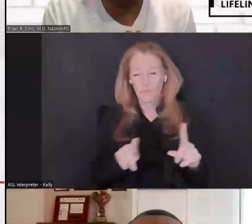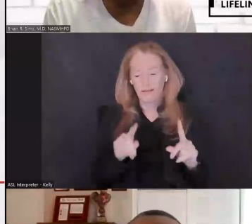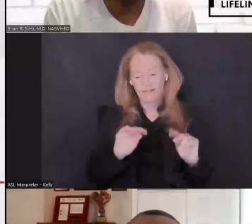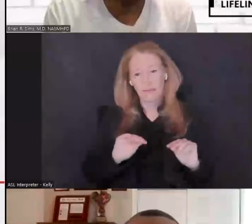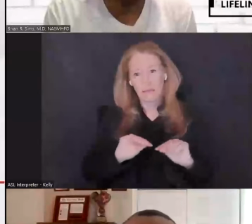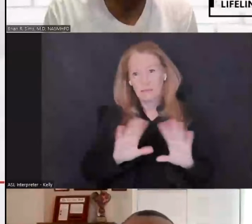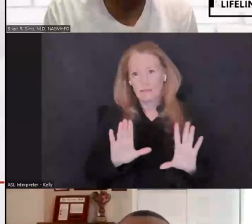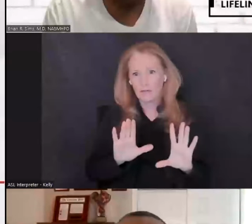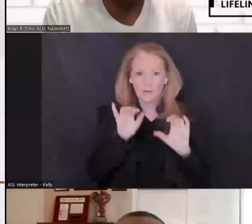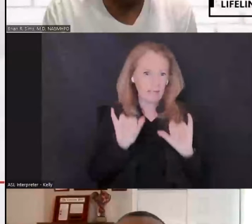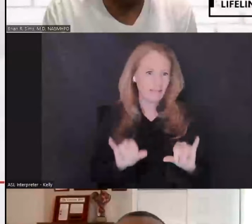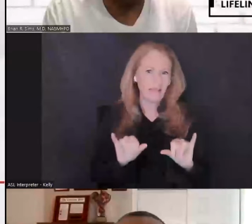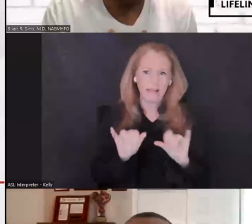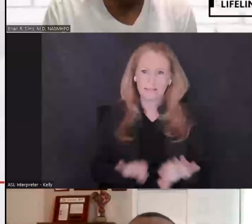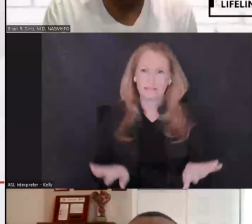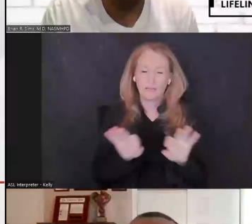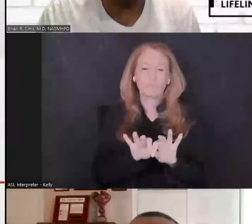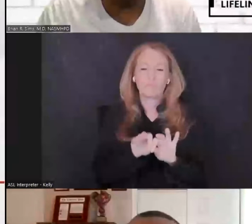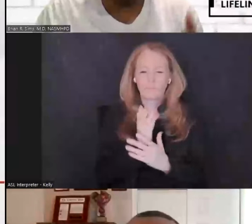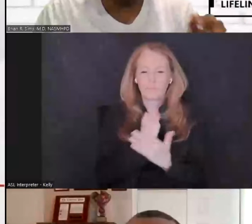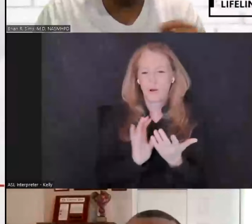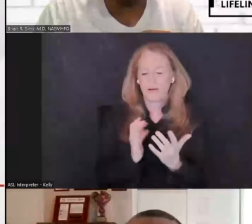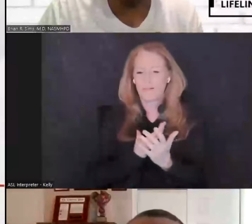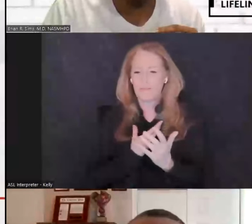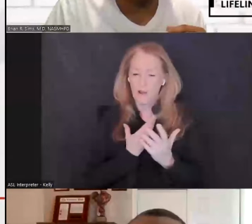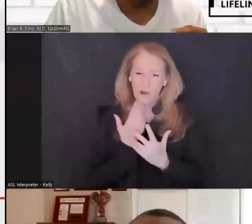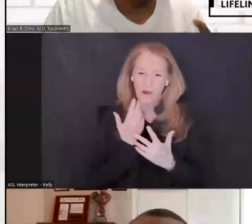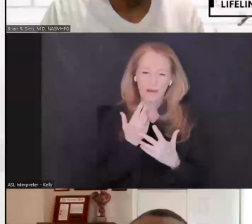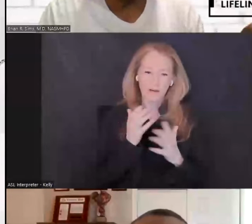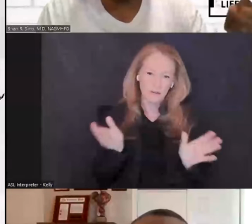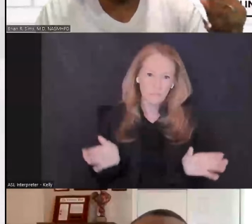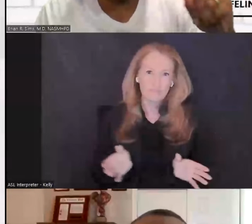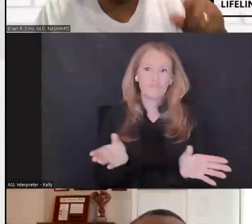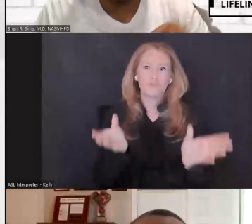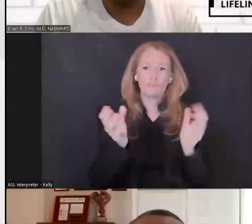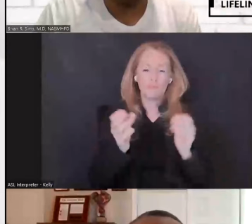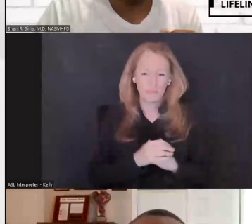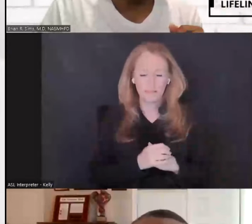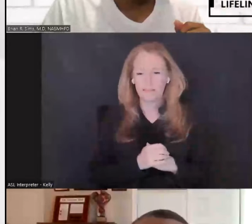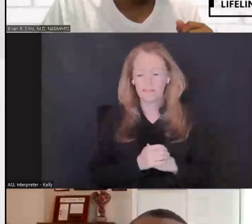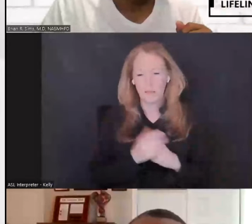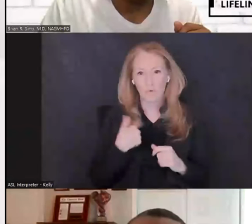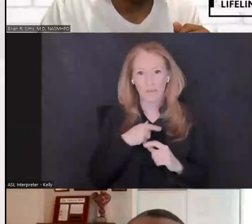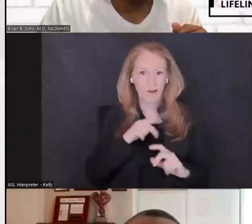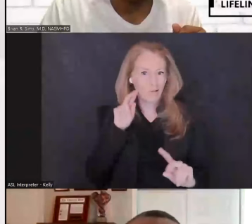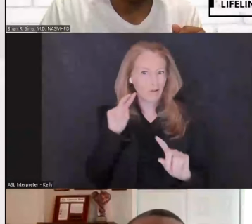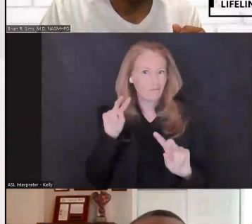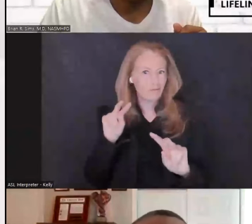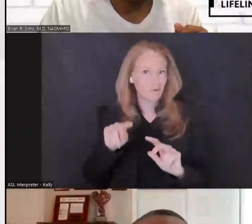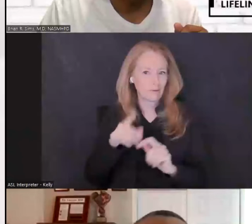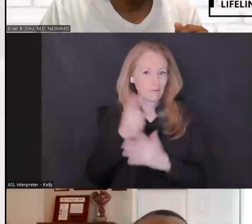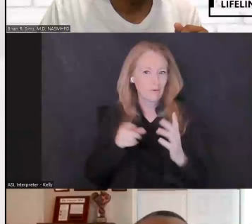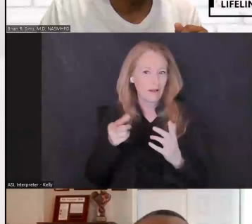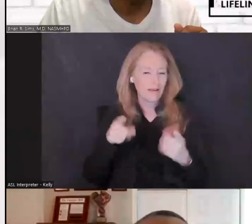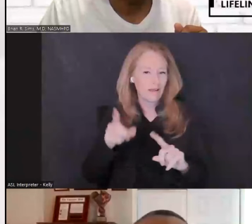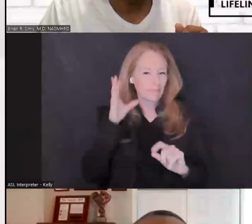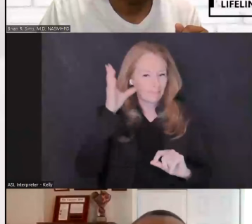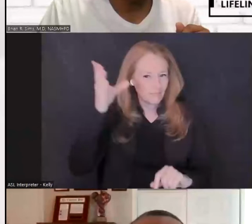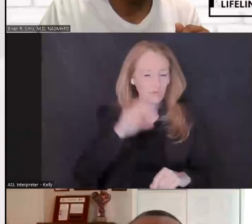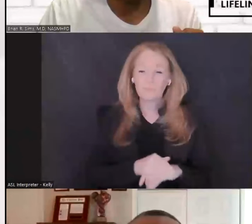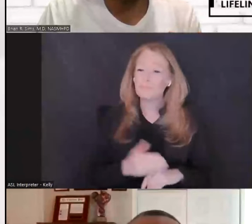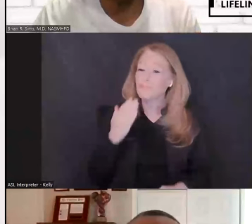important to our movement forward. And we're so looking forward to where things are going. Vic, thank you so much for coming in and being a